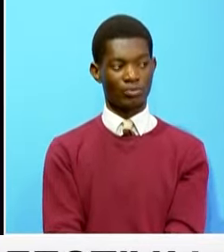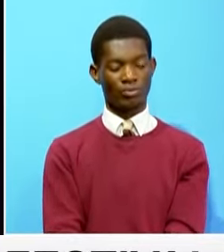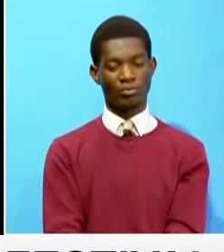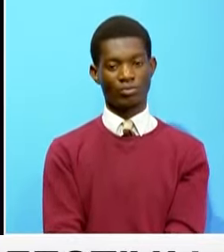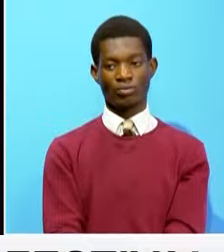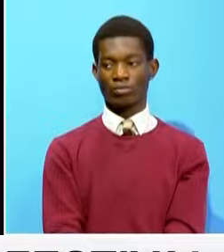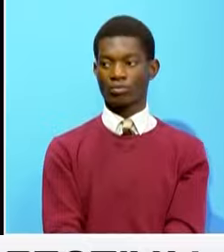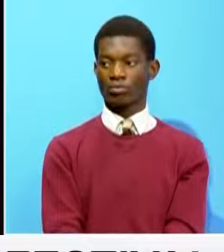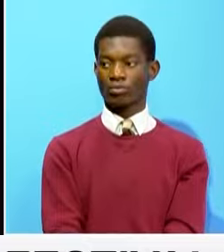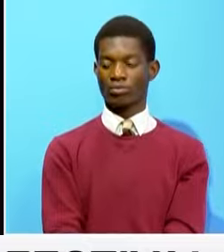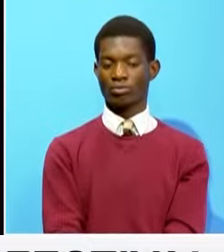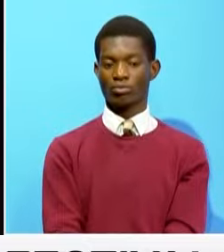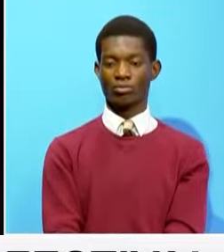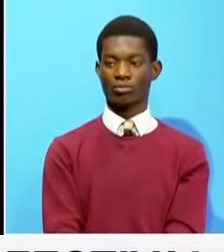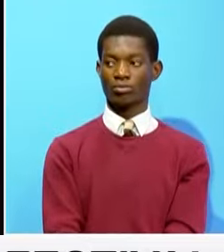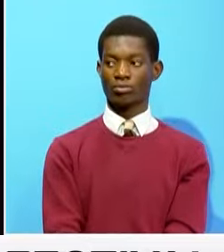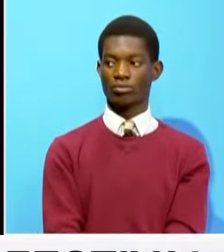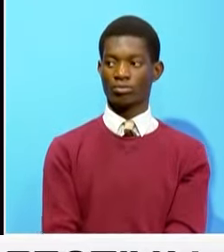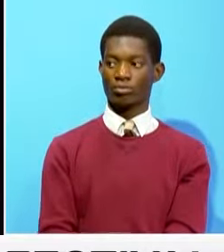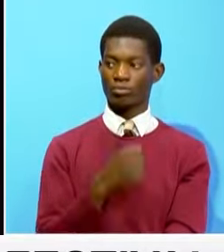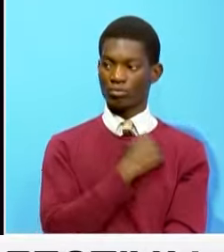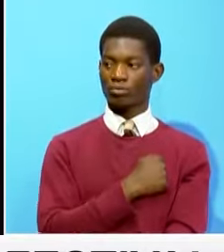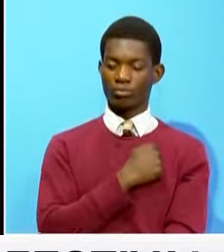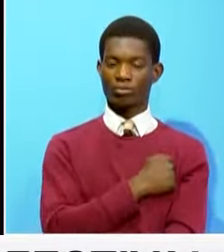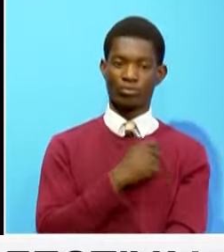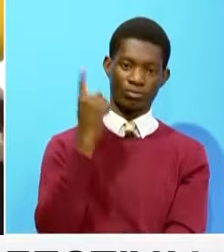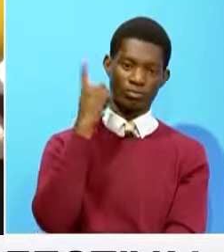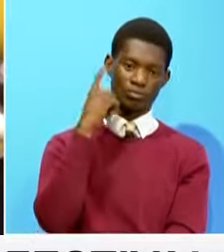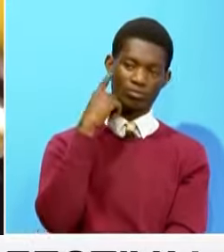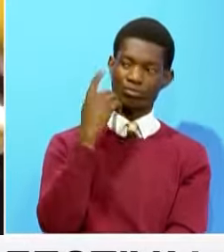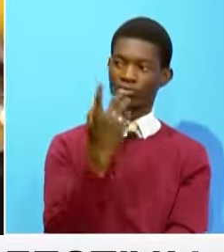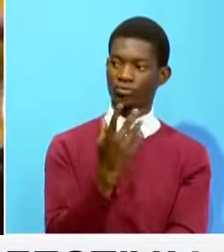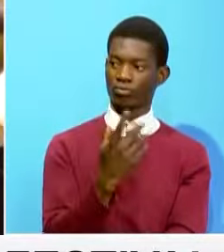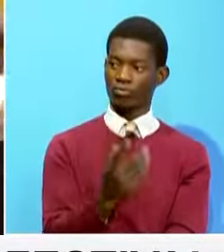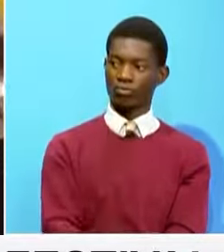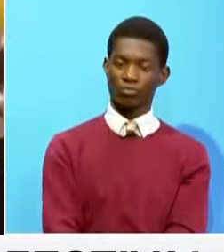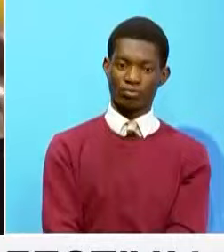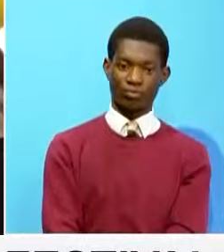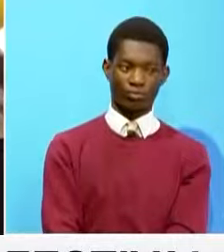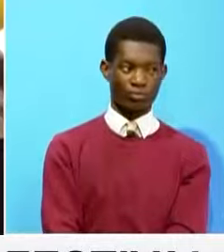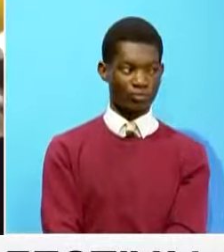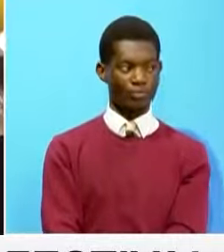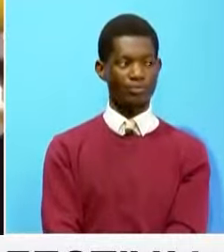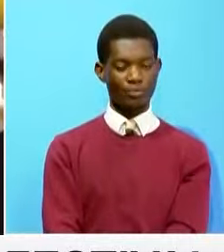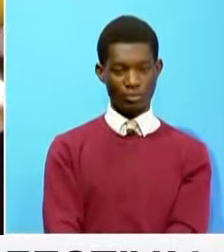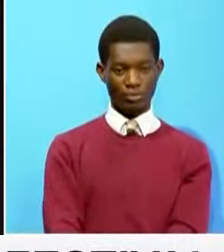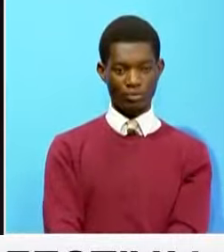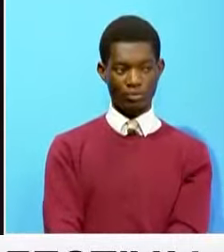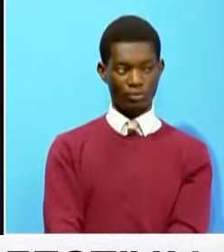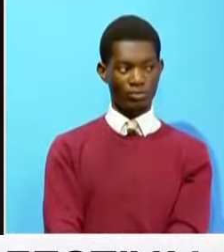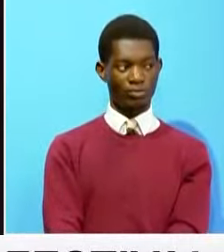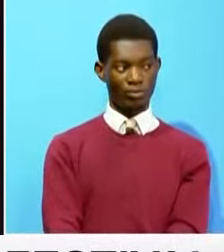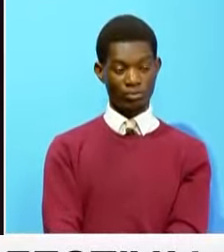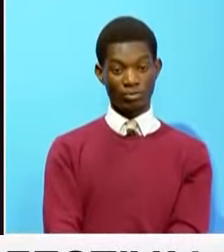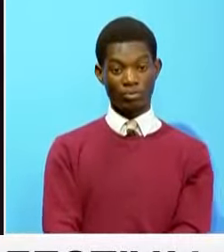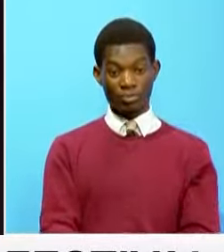unity and cooperating regardless of their levels or background. There has been little participation